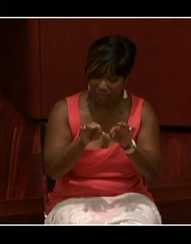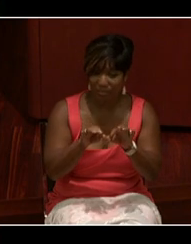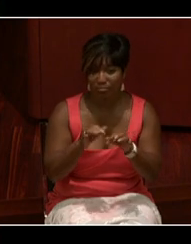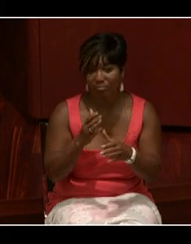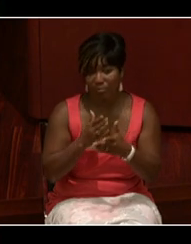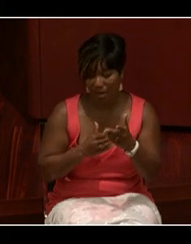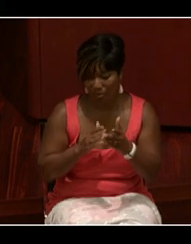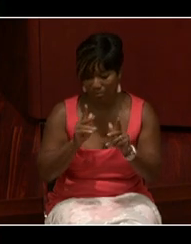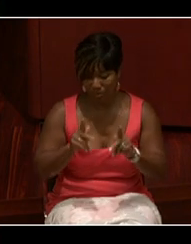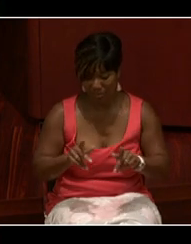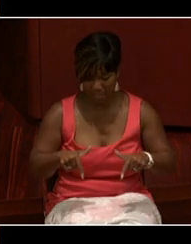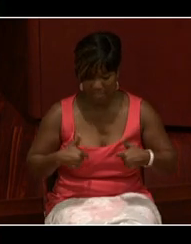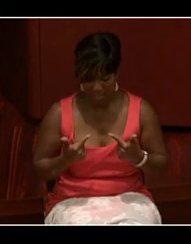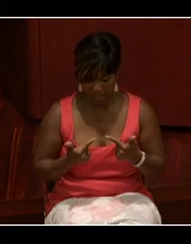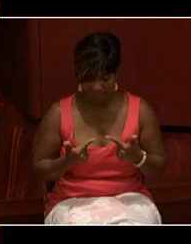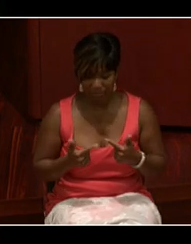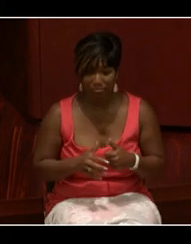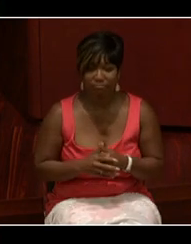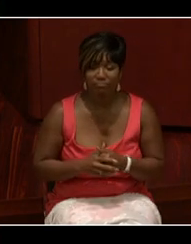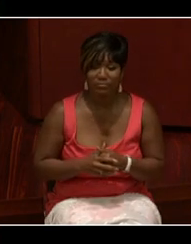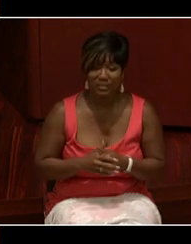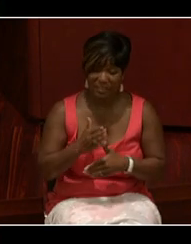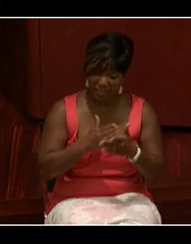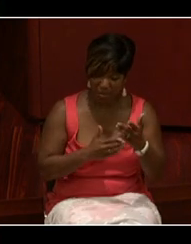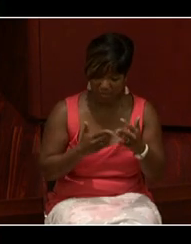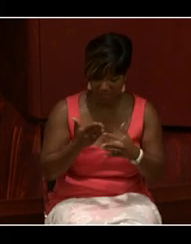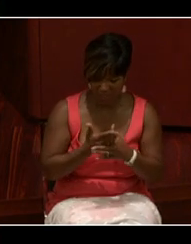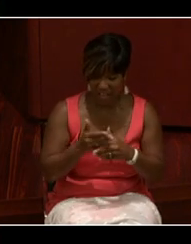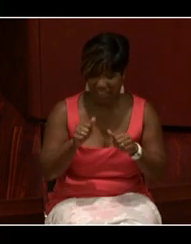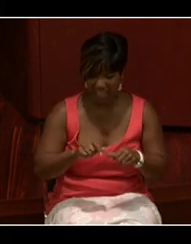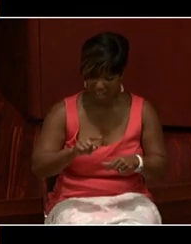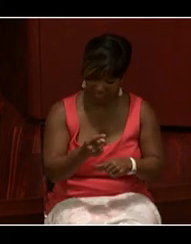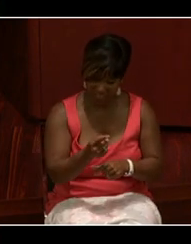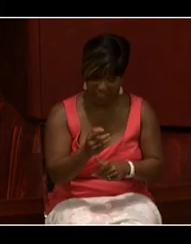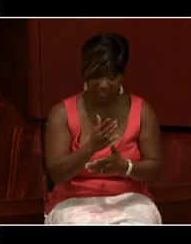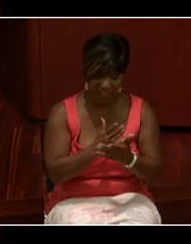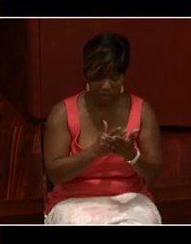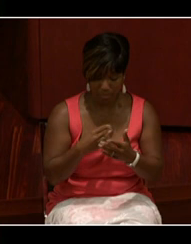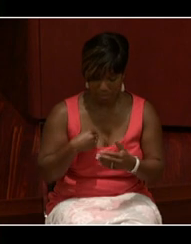files has the power to hurt and offend some whose memory of a family member does not